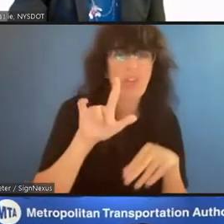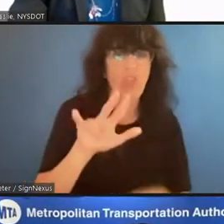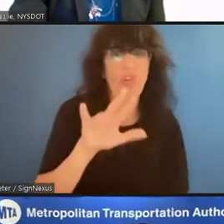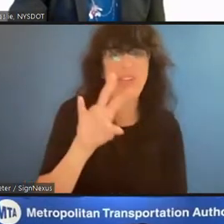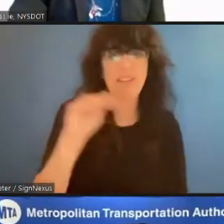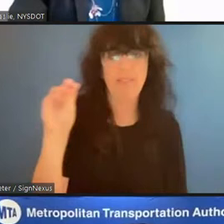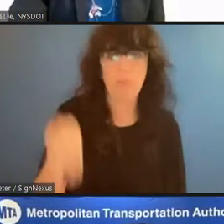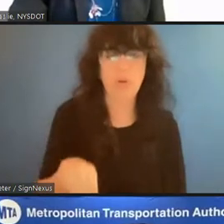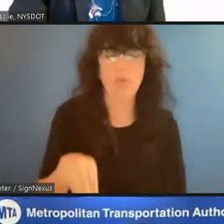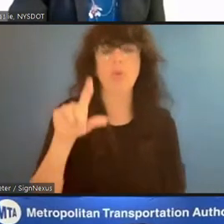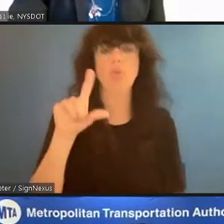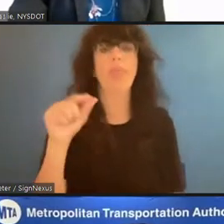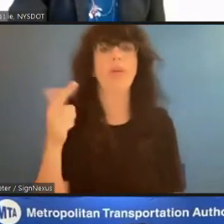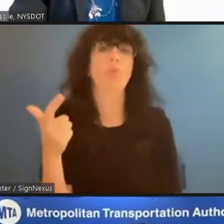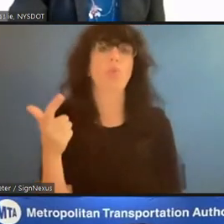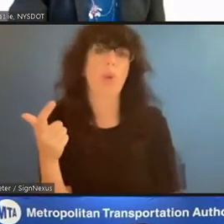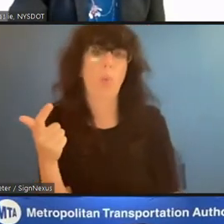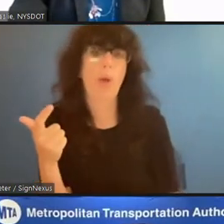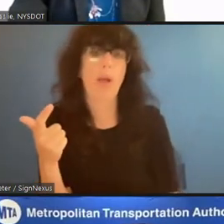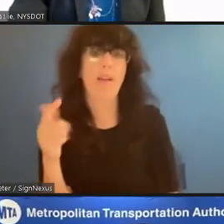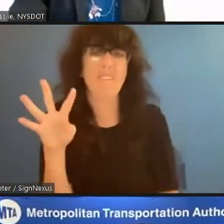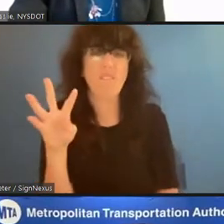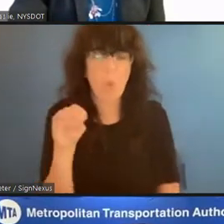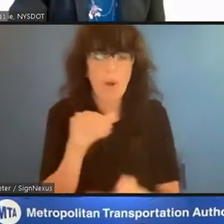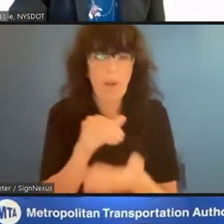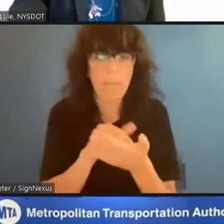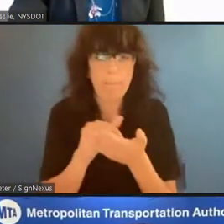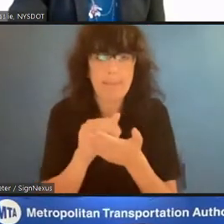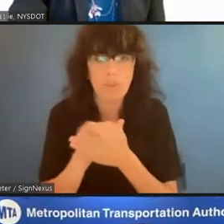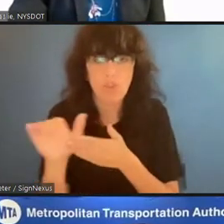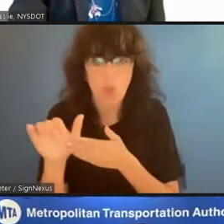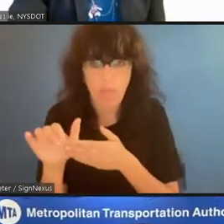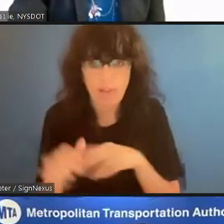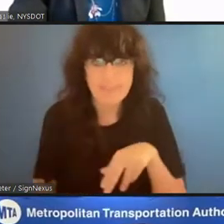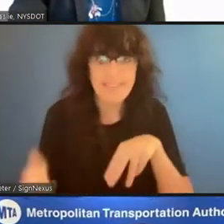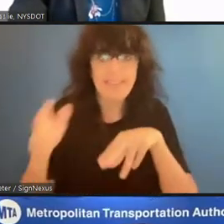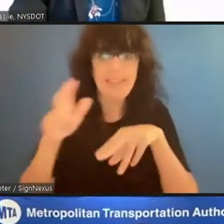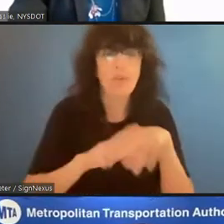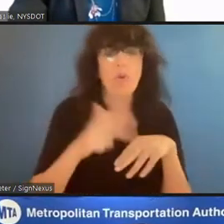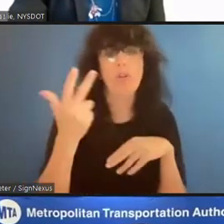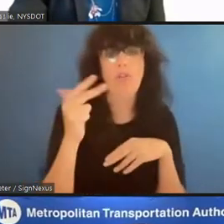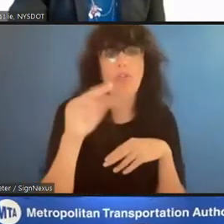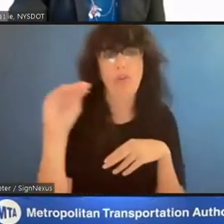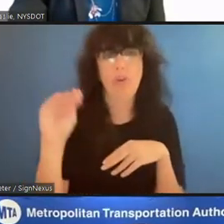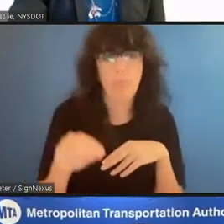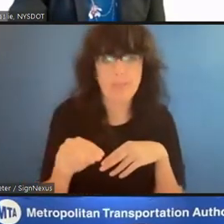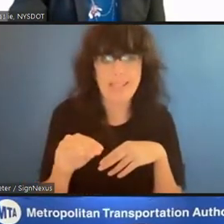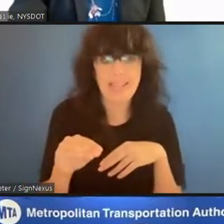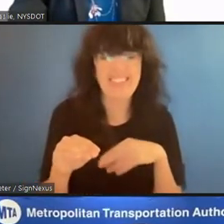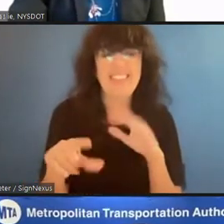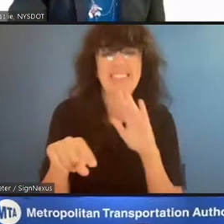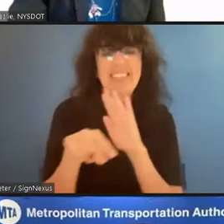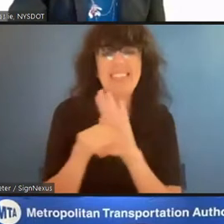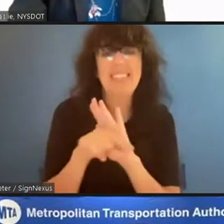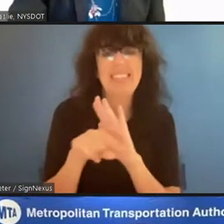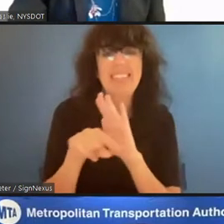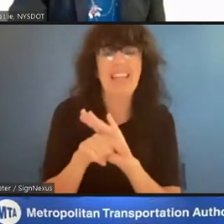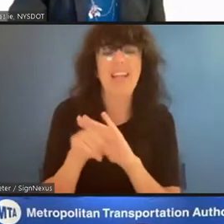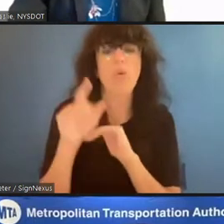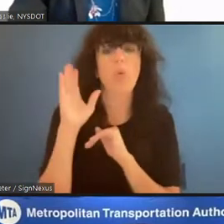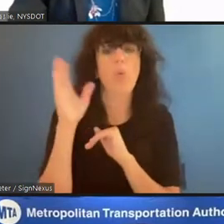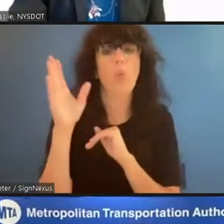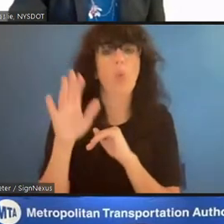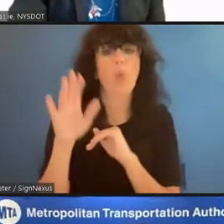2021 40 billion dollars increase of 13 percent outstanding debt will really reach